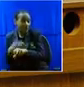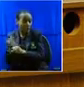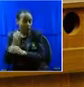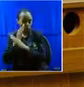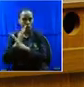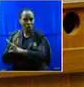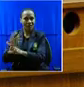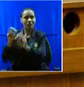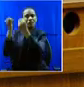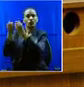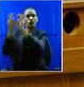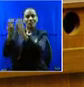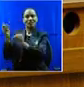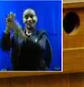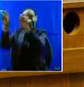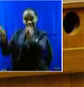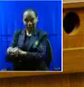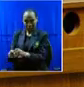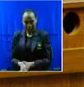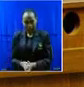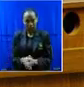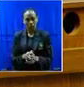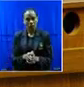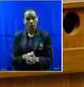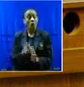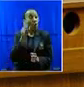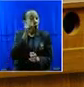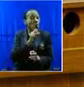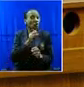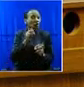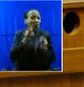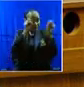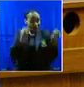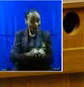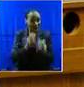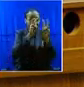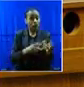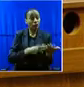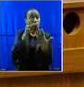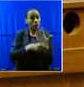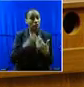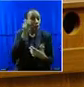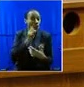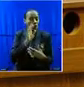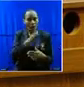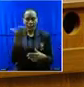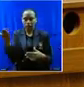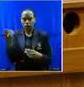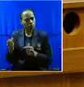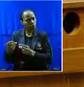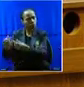national grid. Application for own use generation projects are being urgently